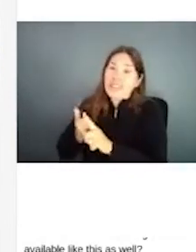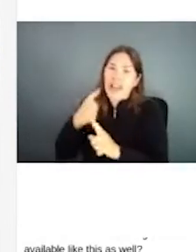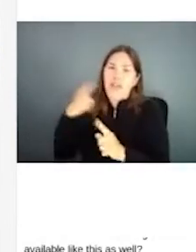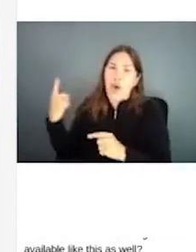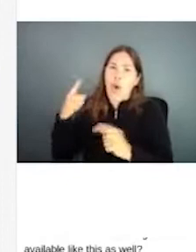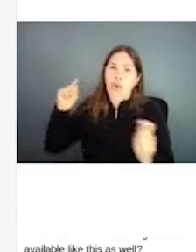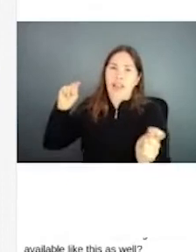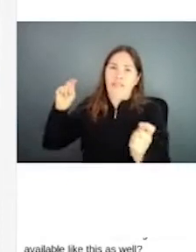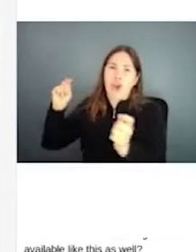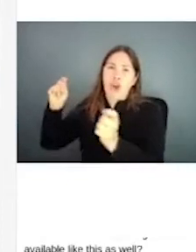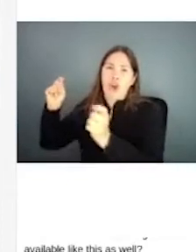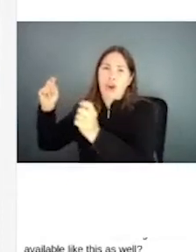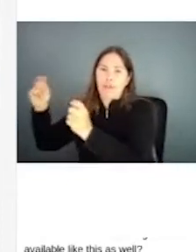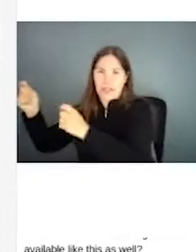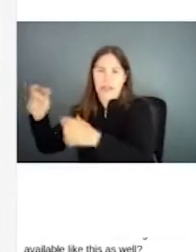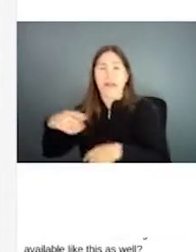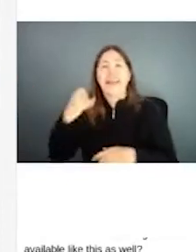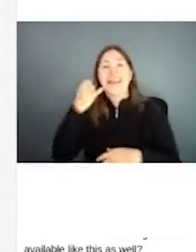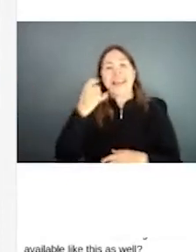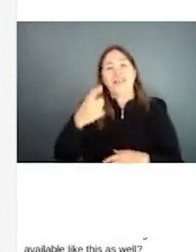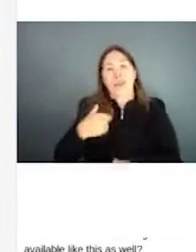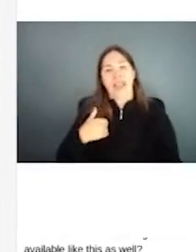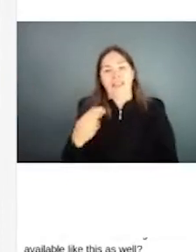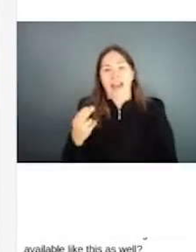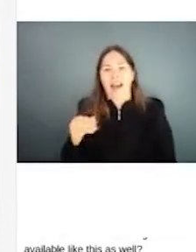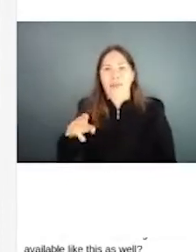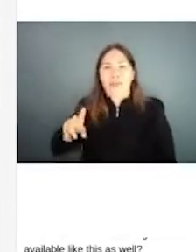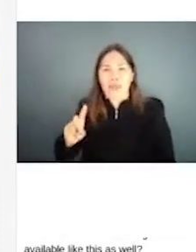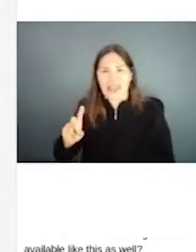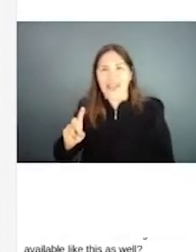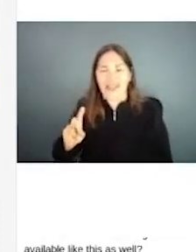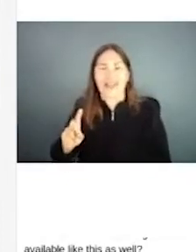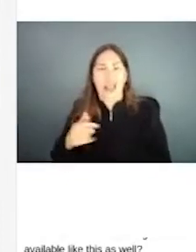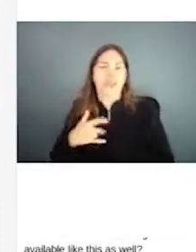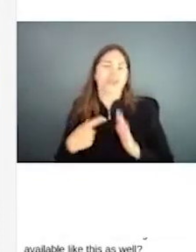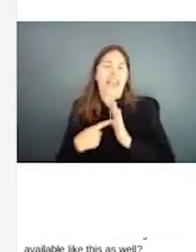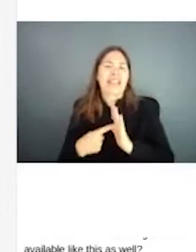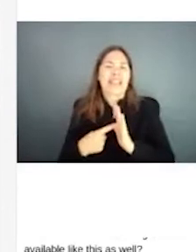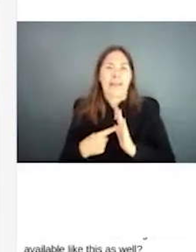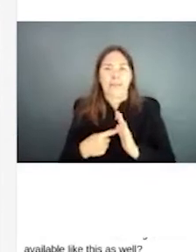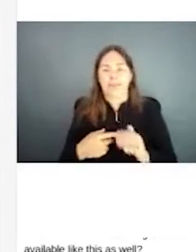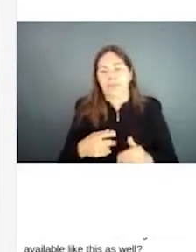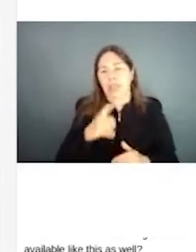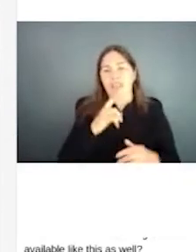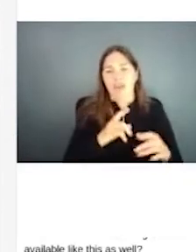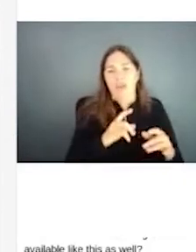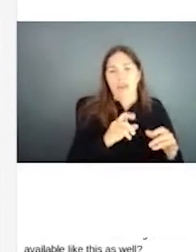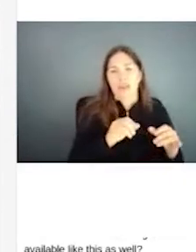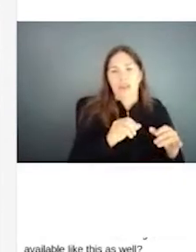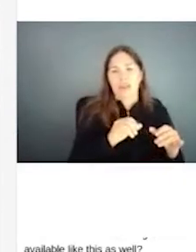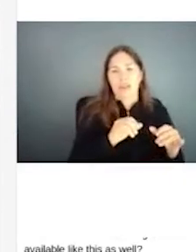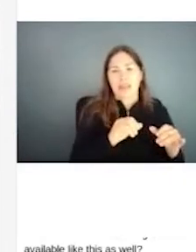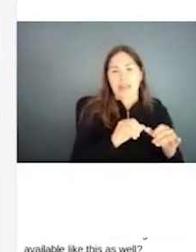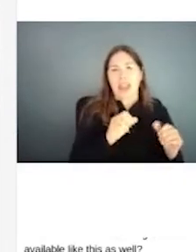evolving. And if you're running a hybrid, I'll use an example of Emily Scales and myself. We